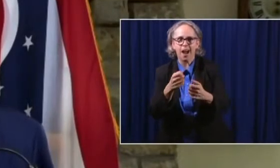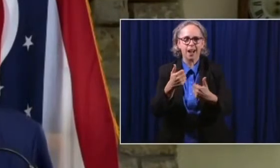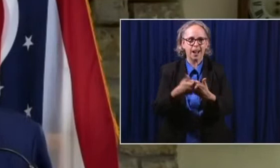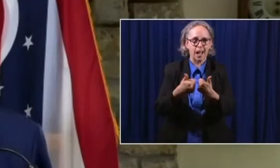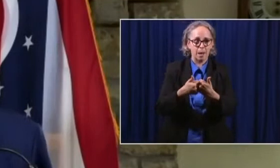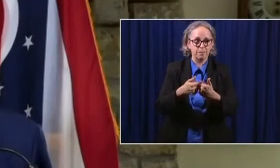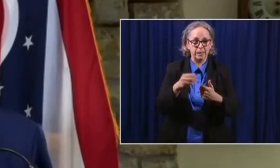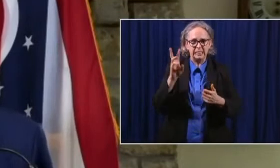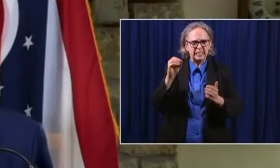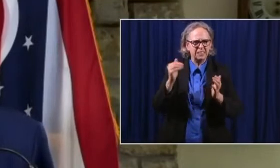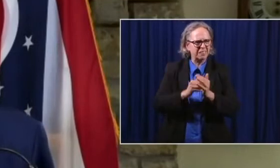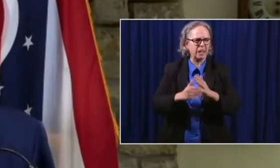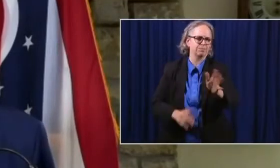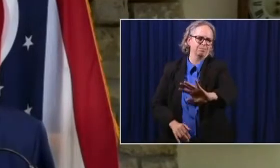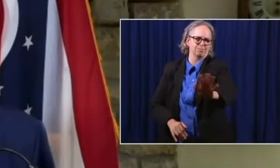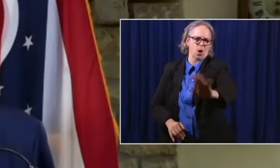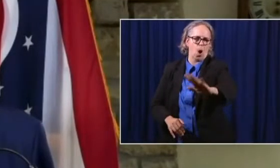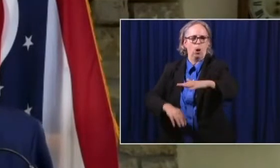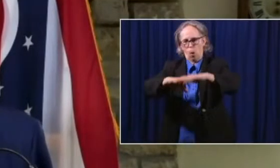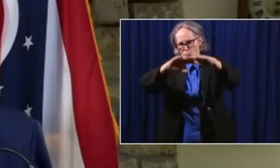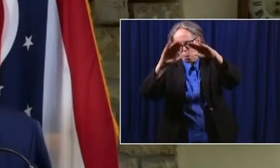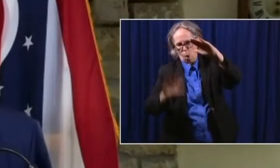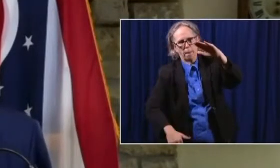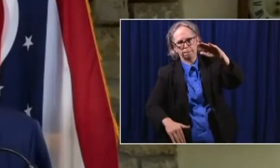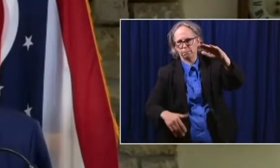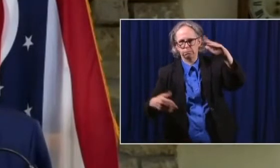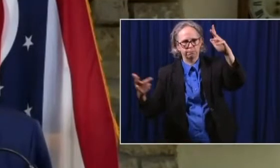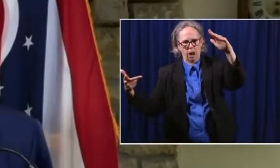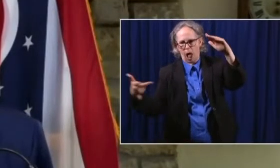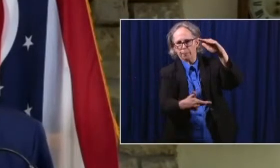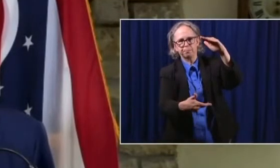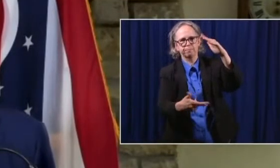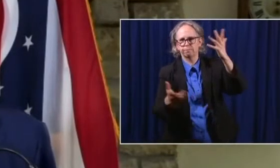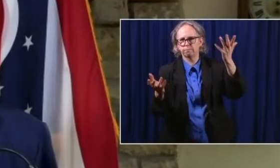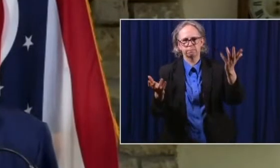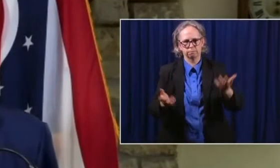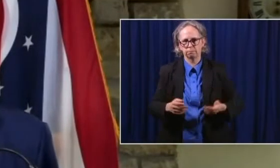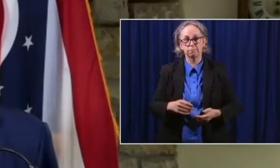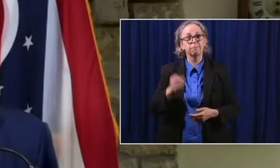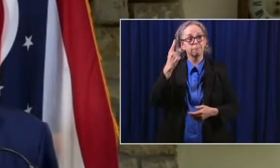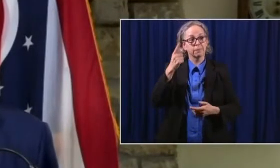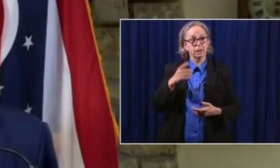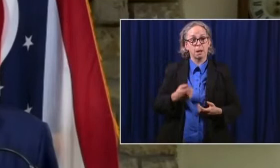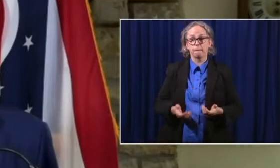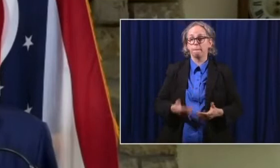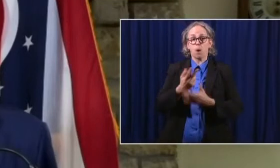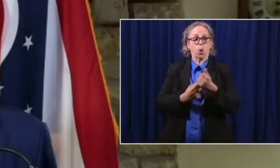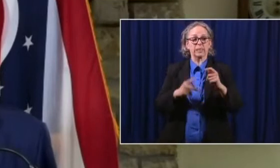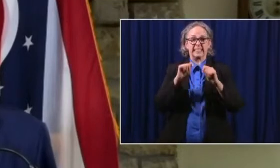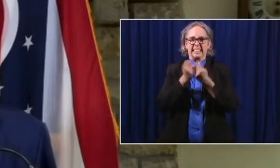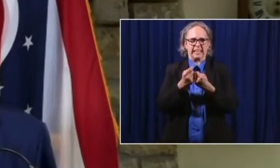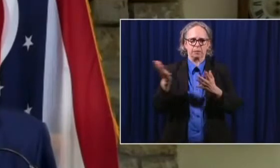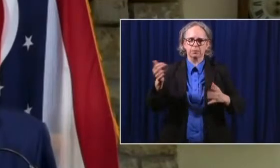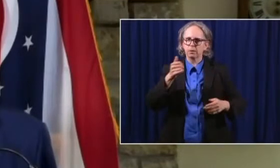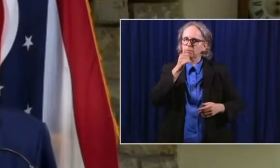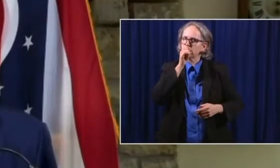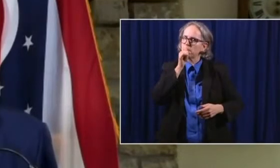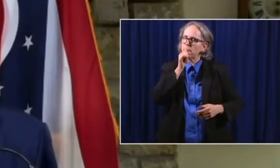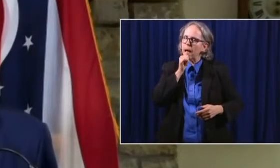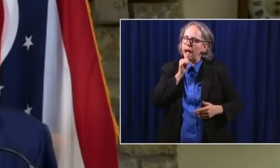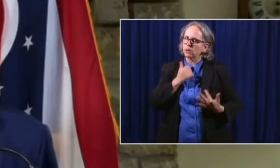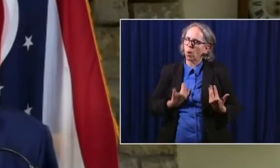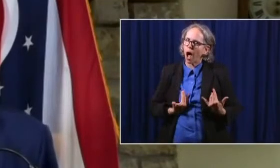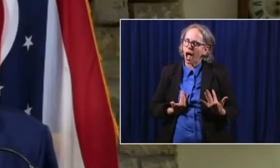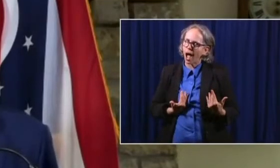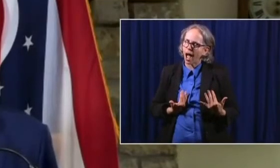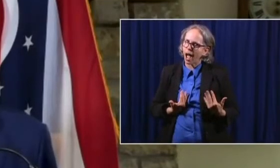of fans. But look, they've both been patient, and more importantly, they've come up with plans that